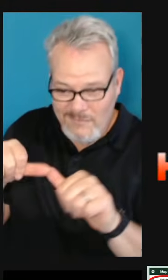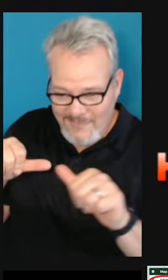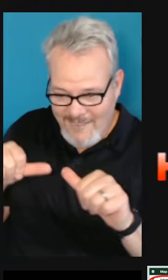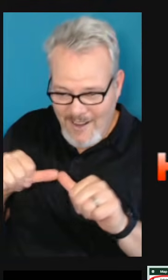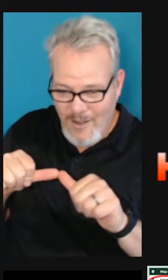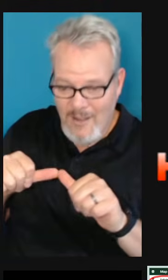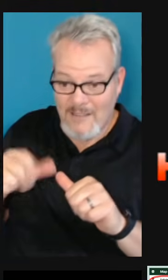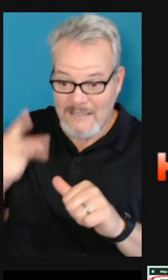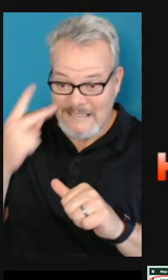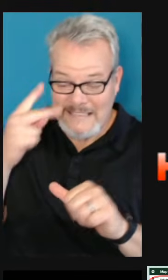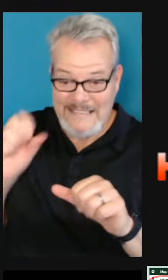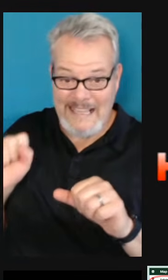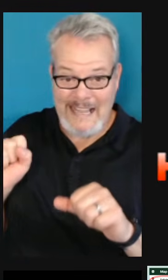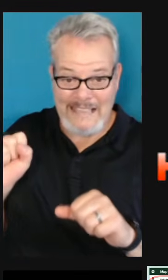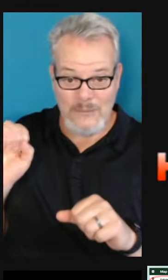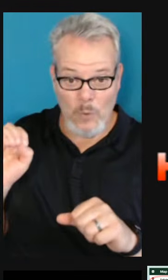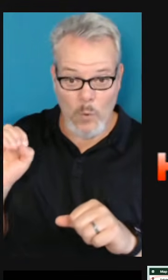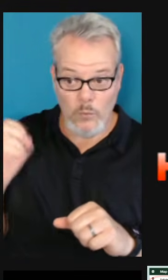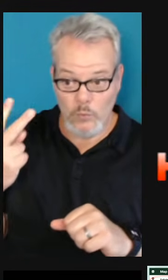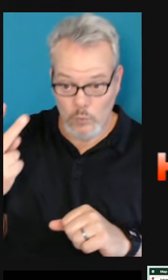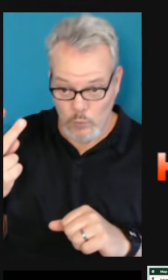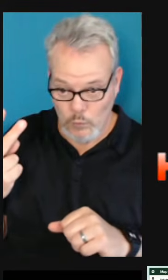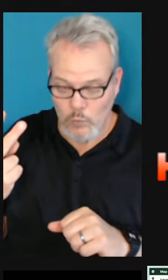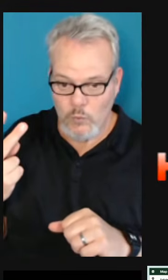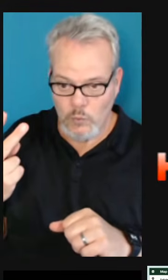the pure